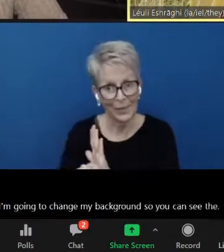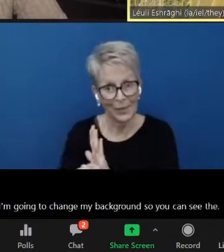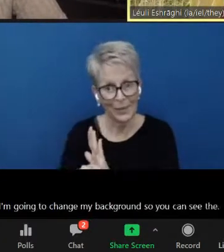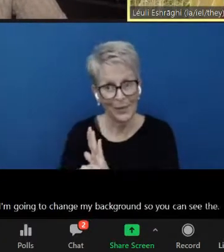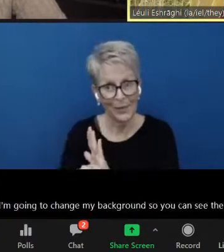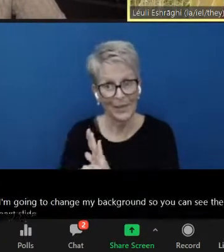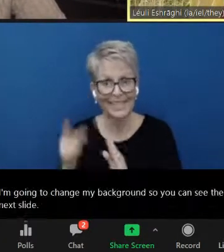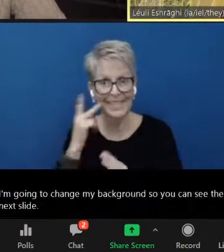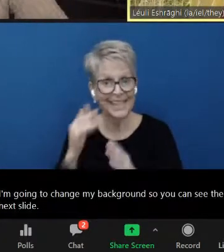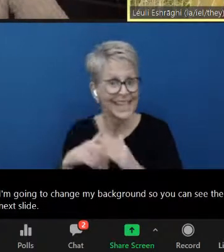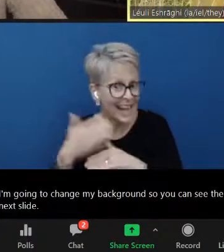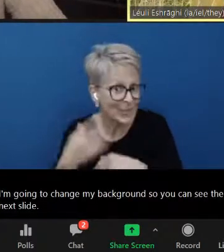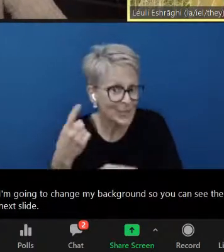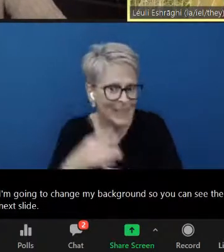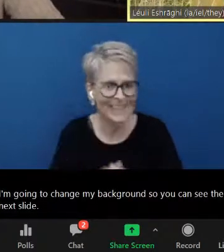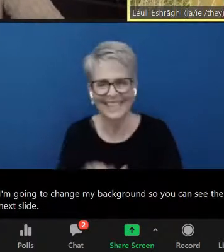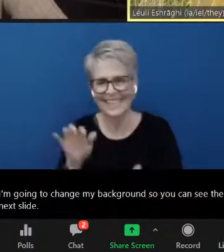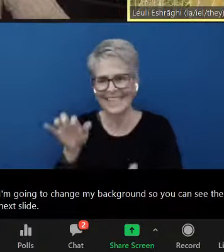the next one.